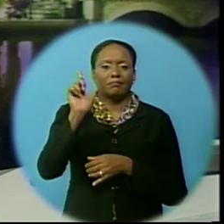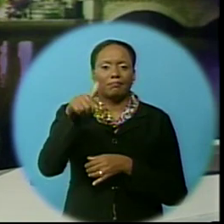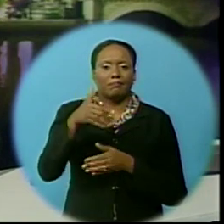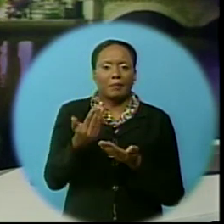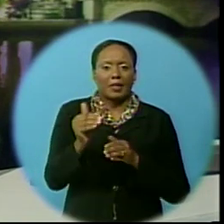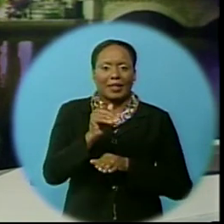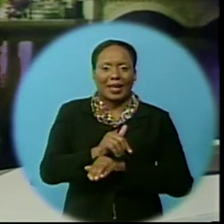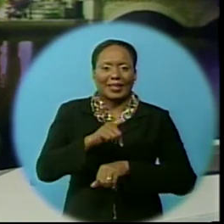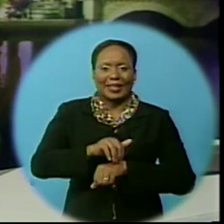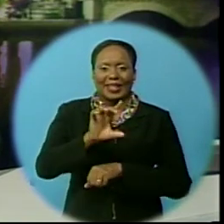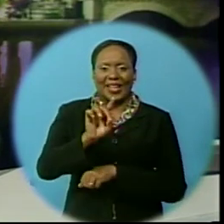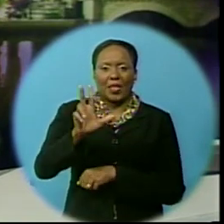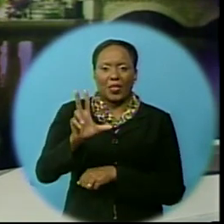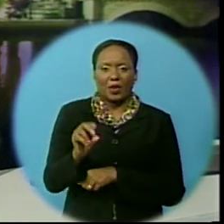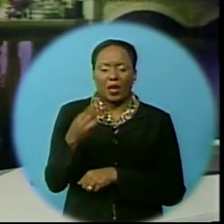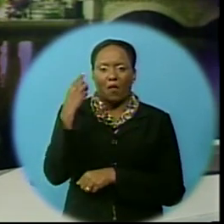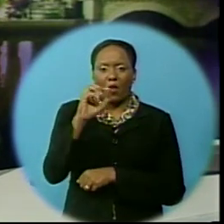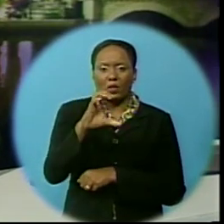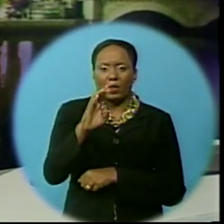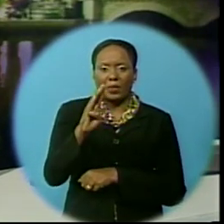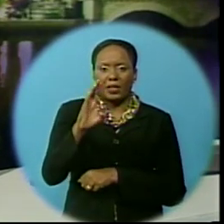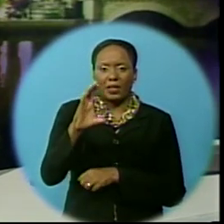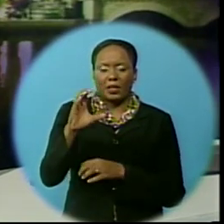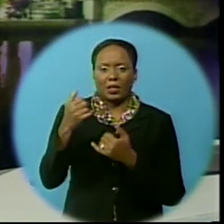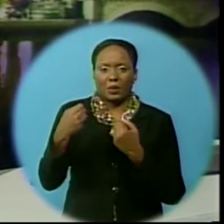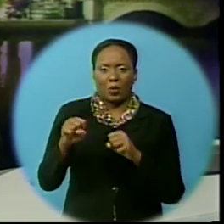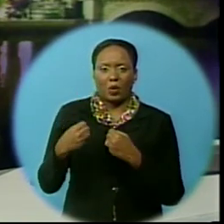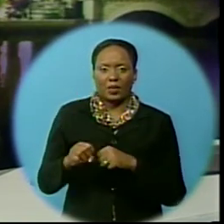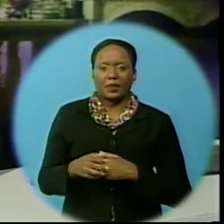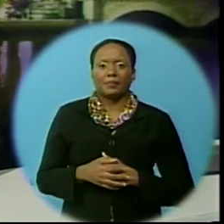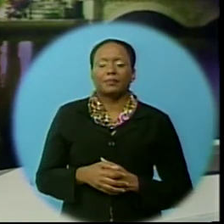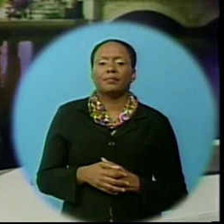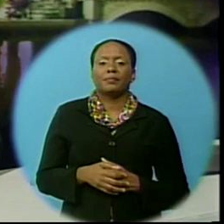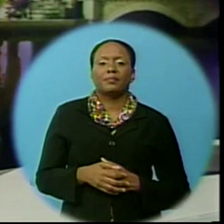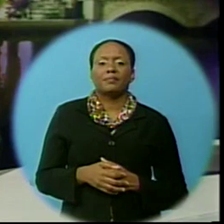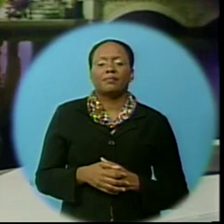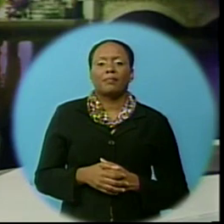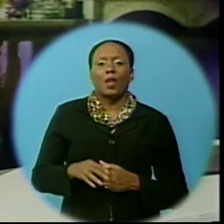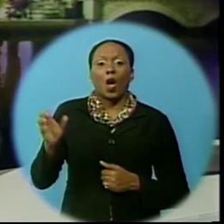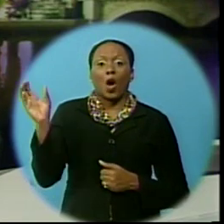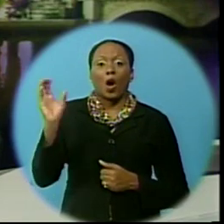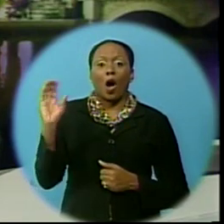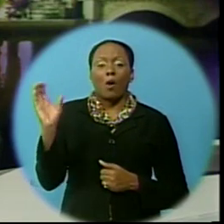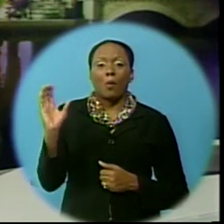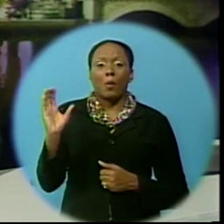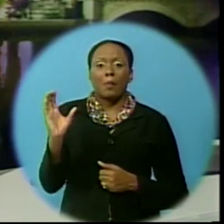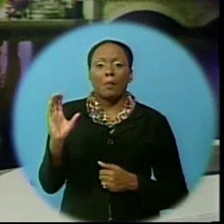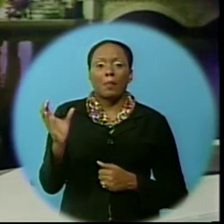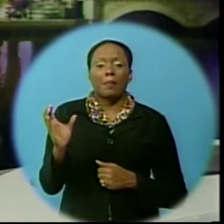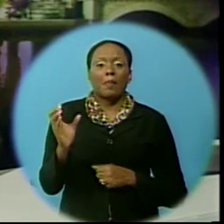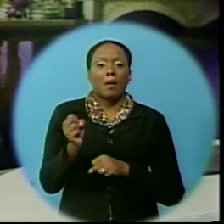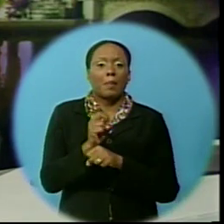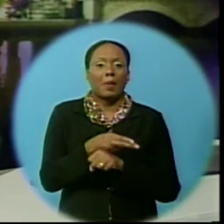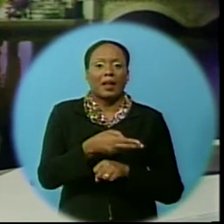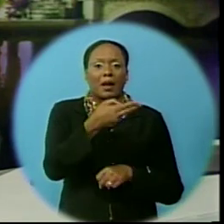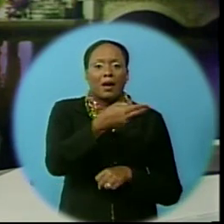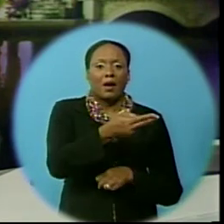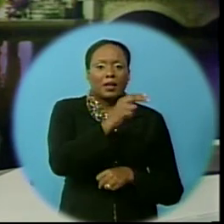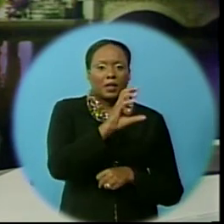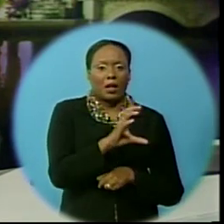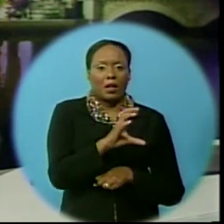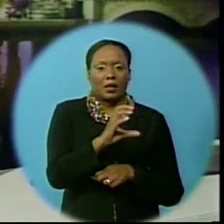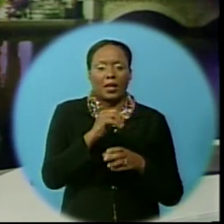at 8:30 p.m. Meanwhile, Combermere traveled to Harrison College and whipped the home side in their opening game of